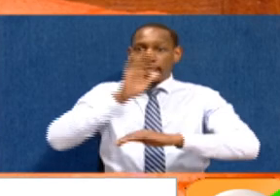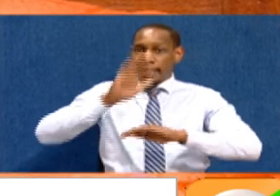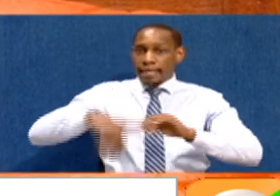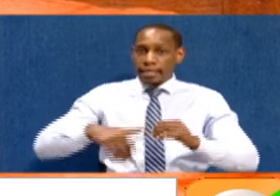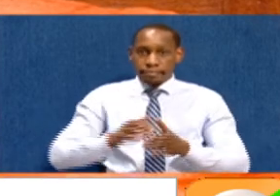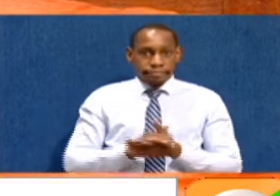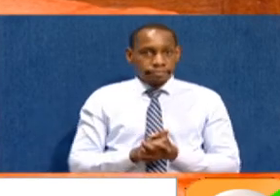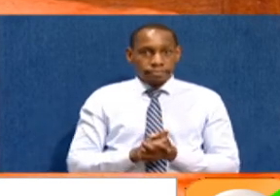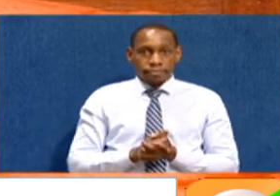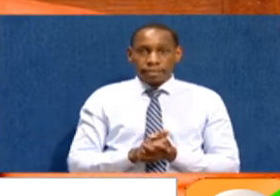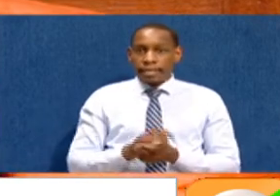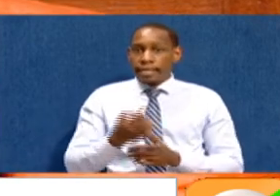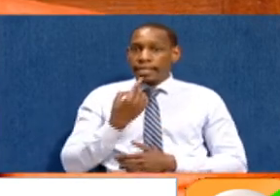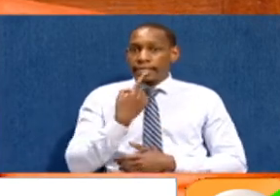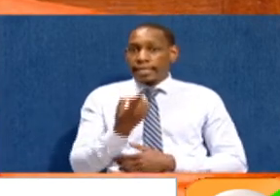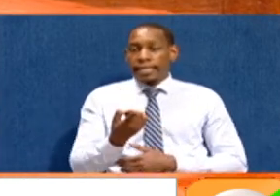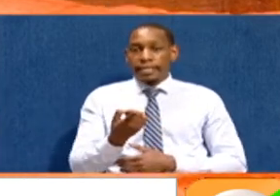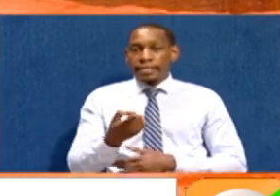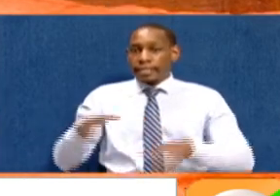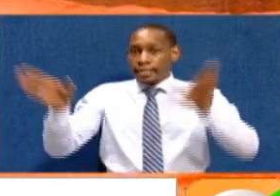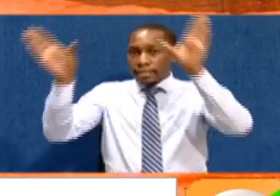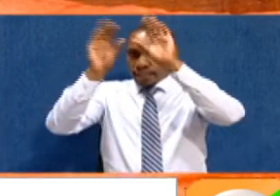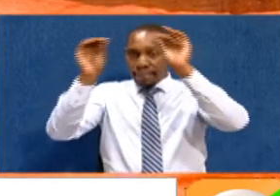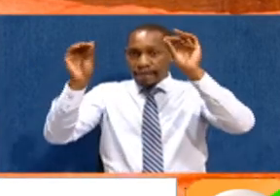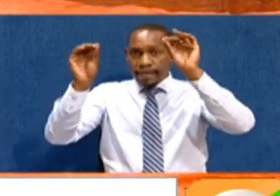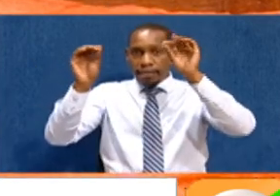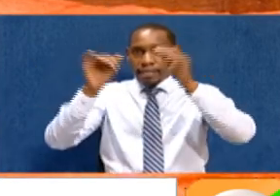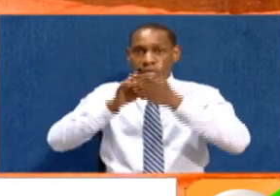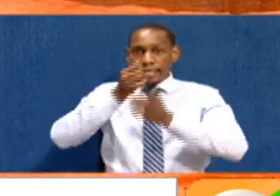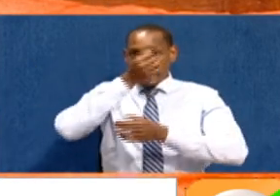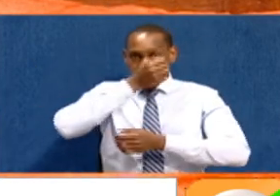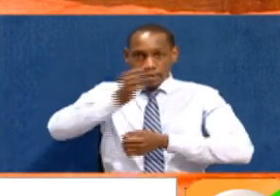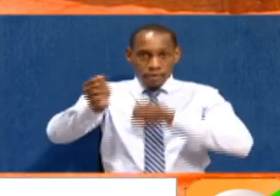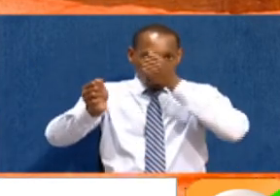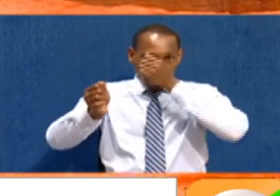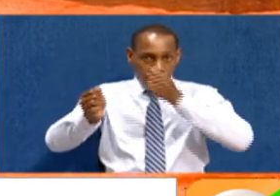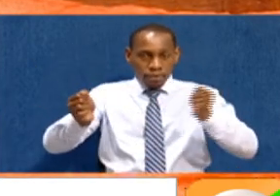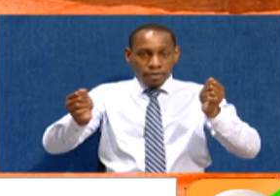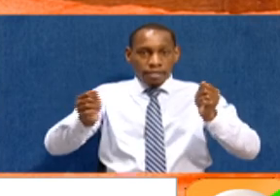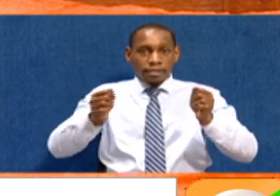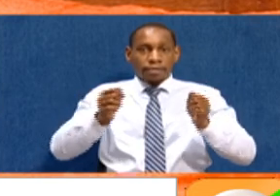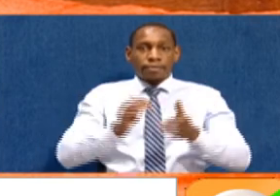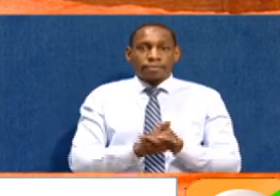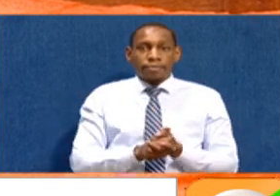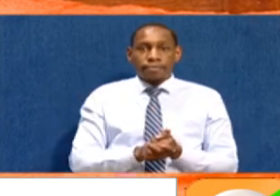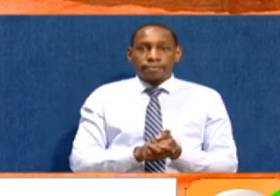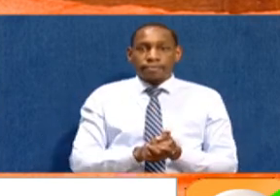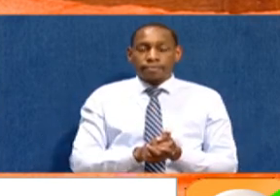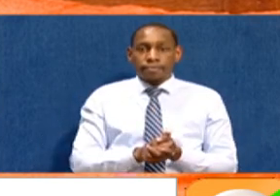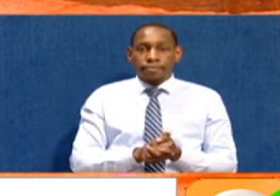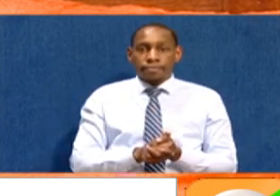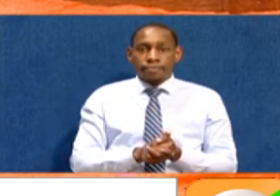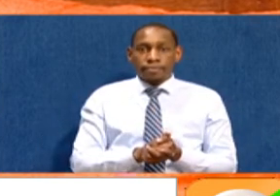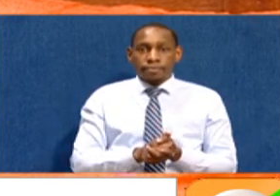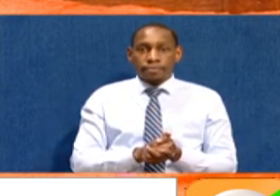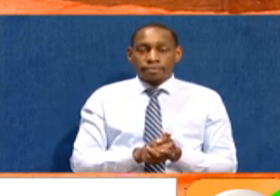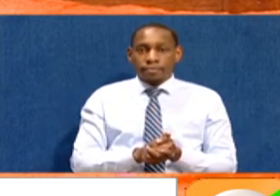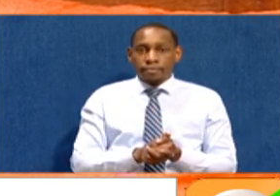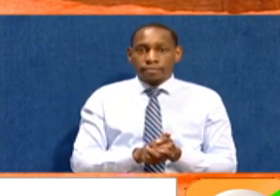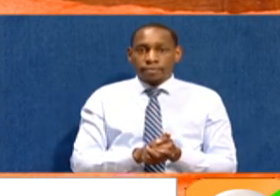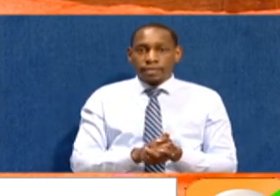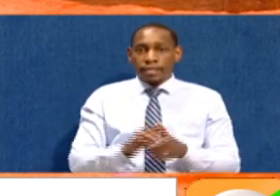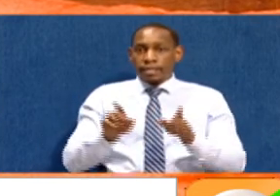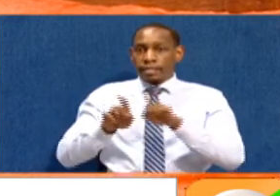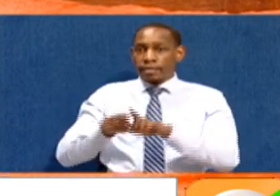of telling the head of state to ignore that. And if I were President Uhuru Muigai Kenyatta, if my